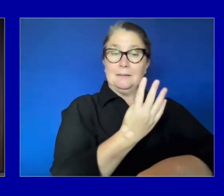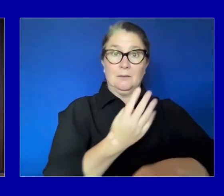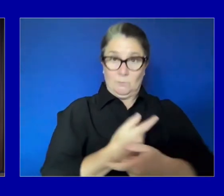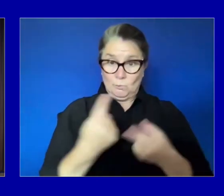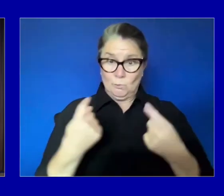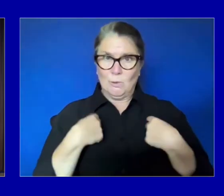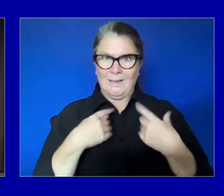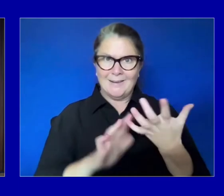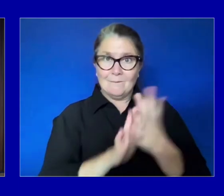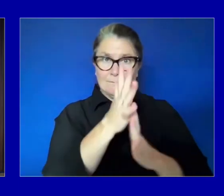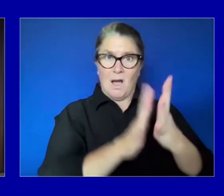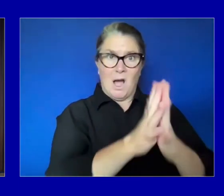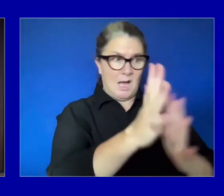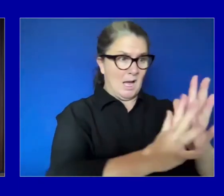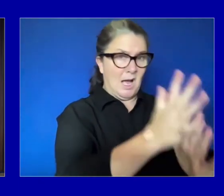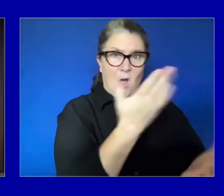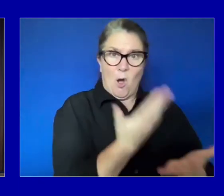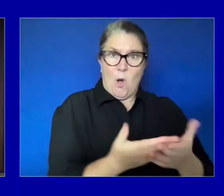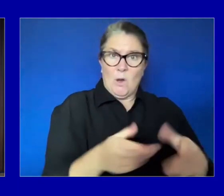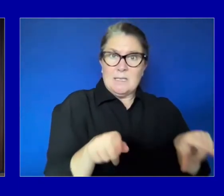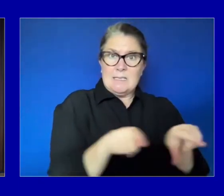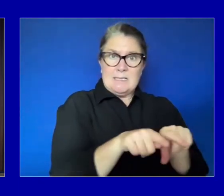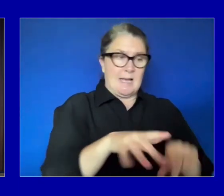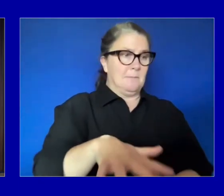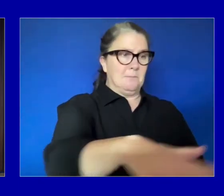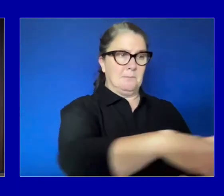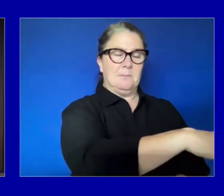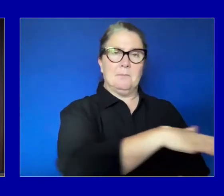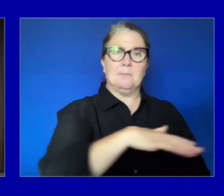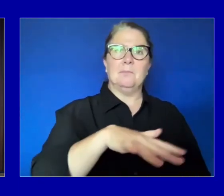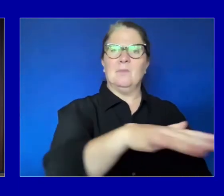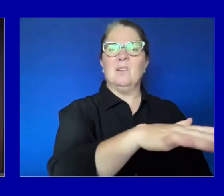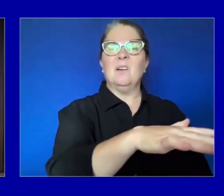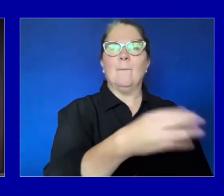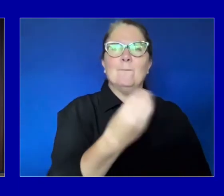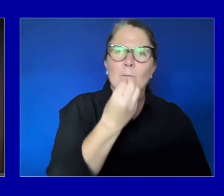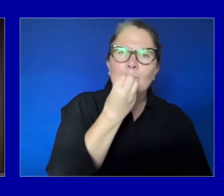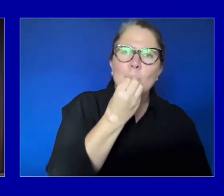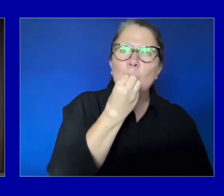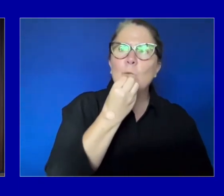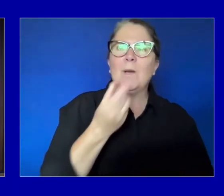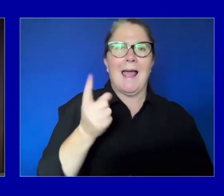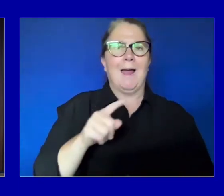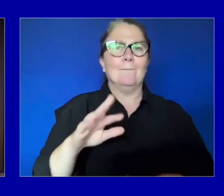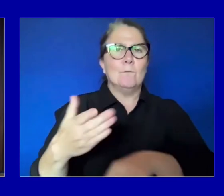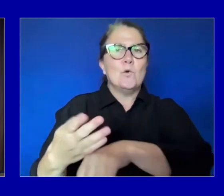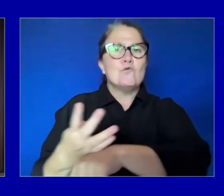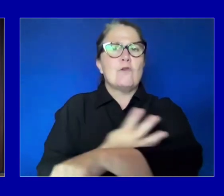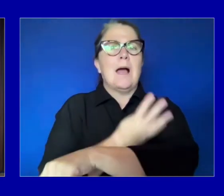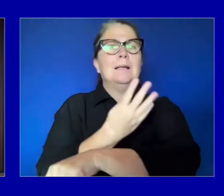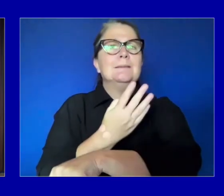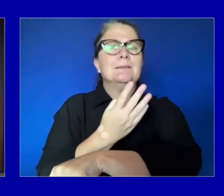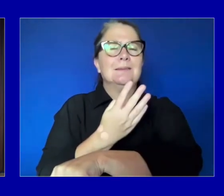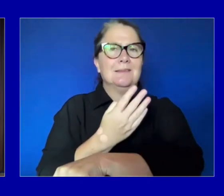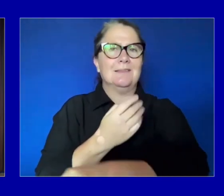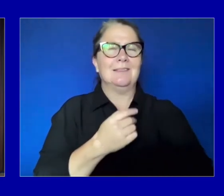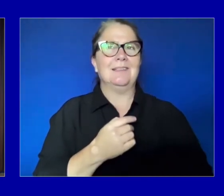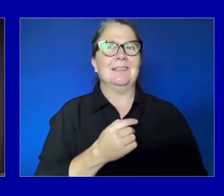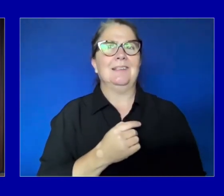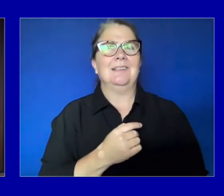just for the grasses, but for food and other reasons. But, you know, from, from that process about, and then actually having,